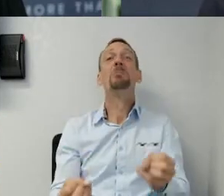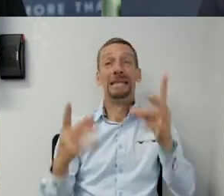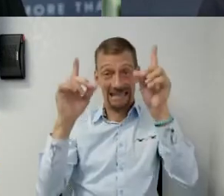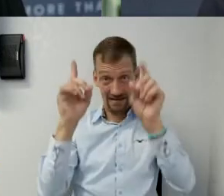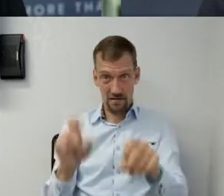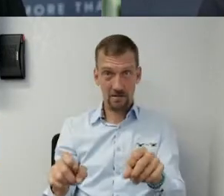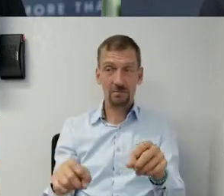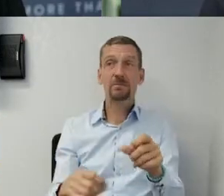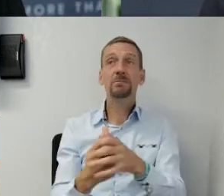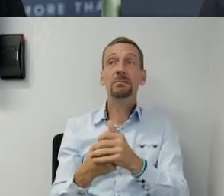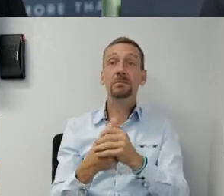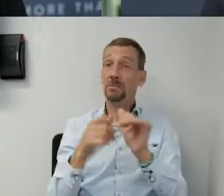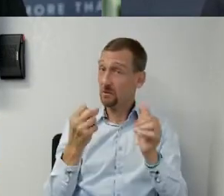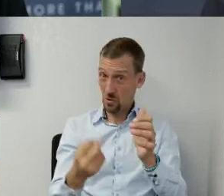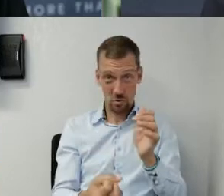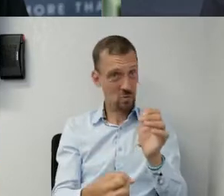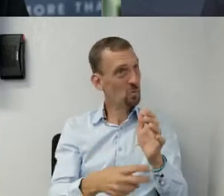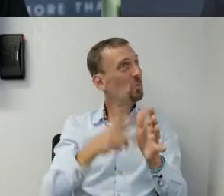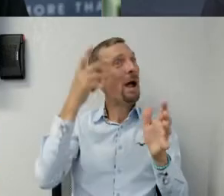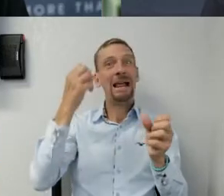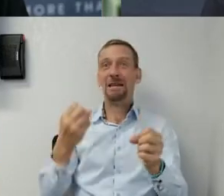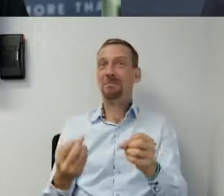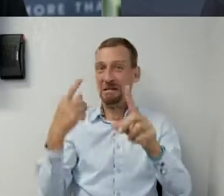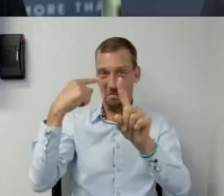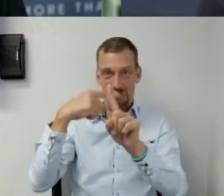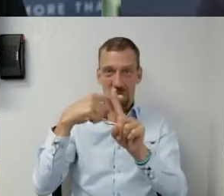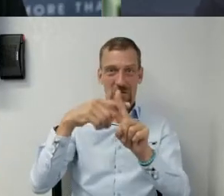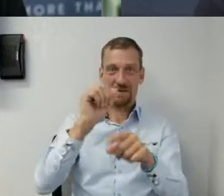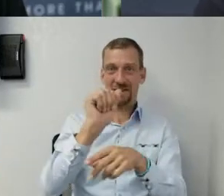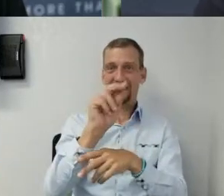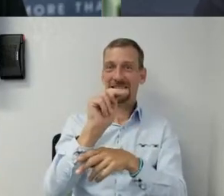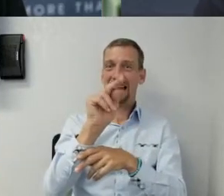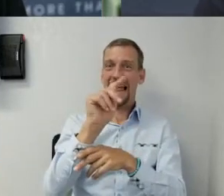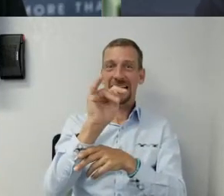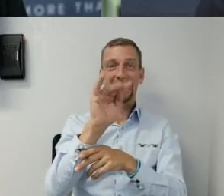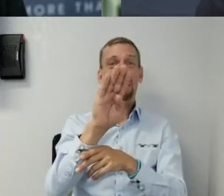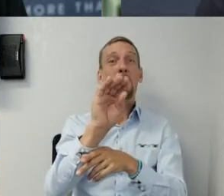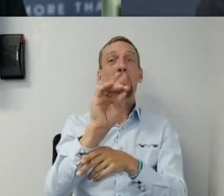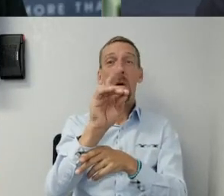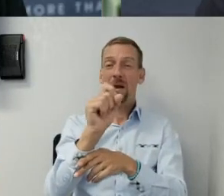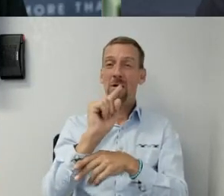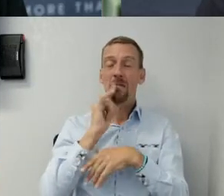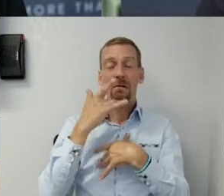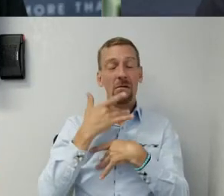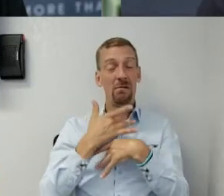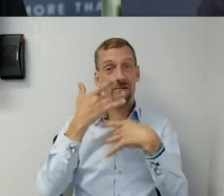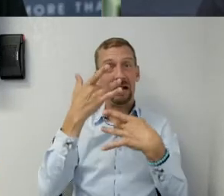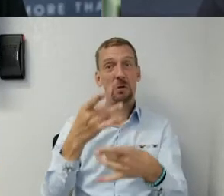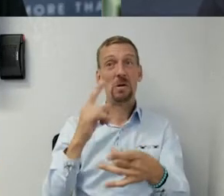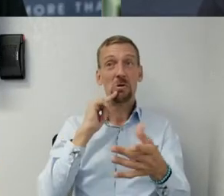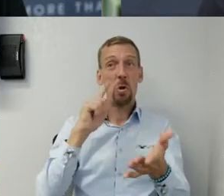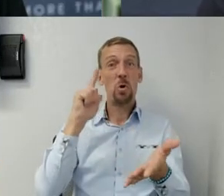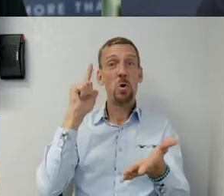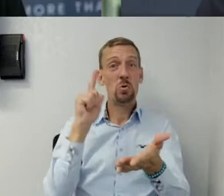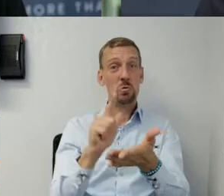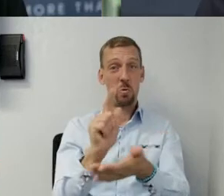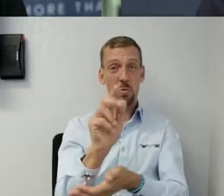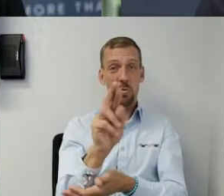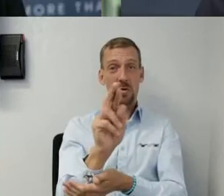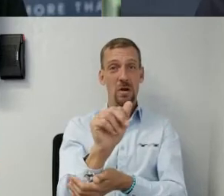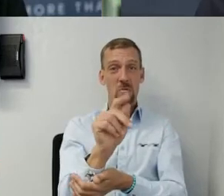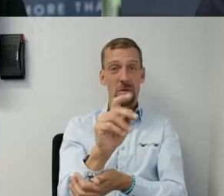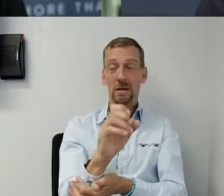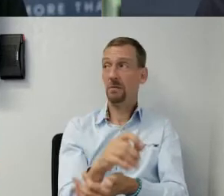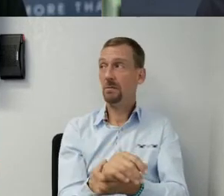and just about twice as many positive. So it's a interesting low rate.